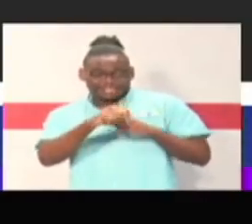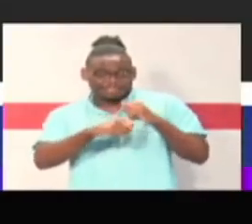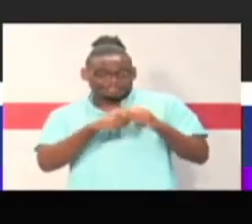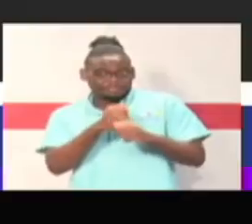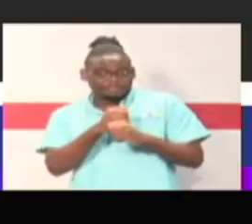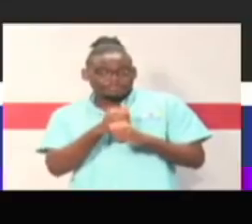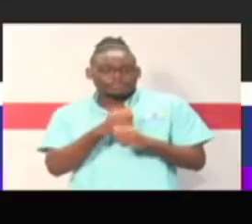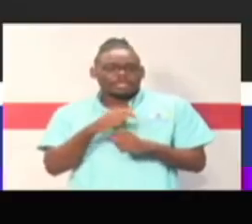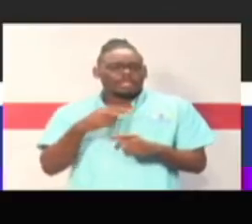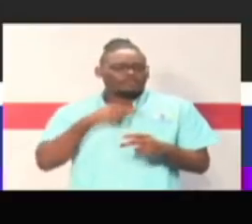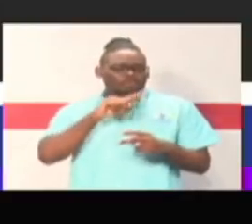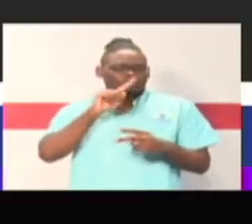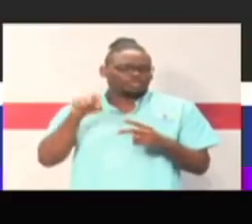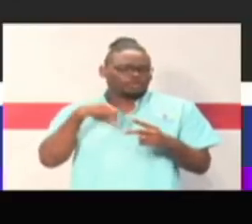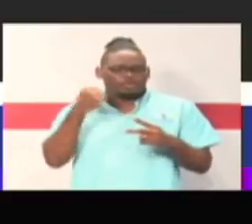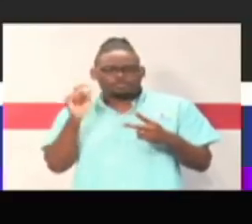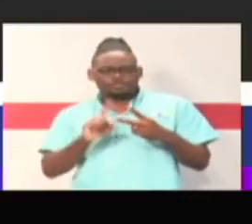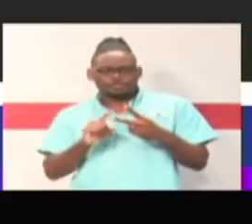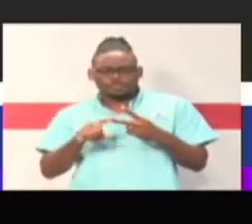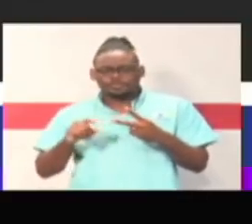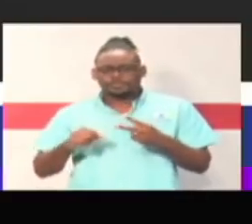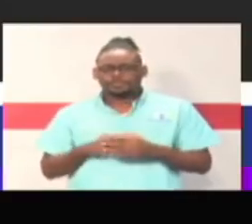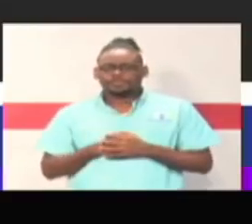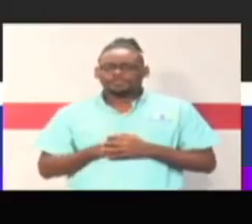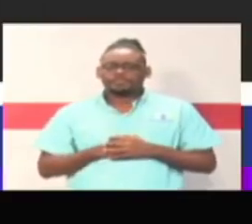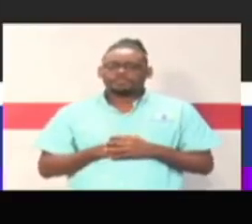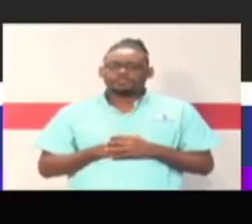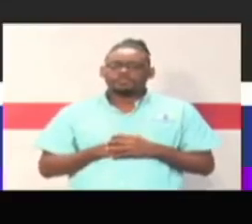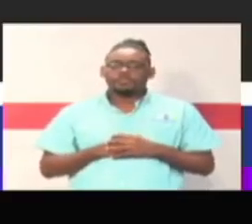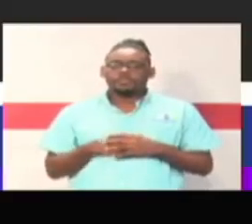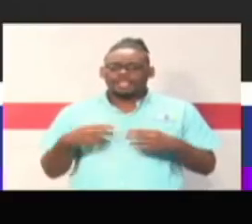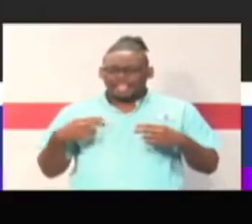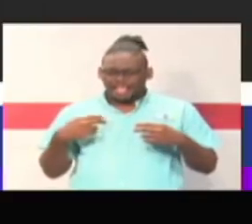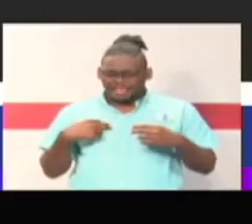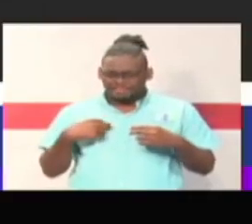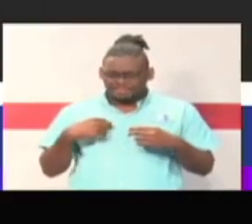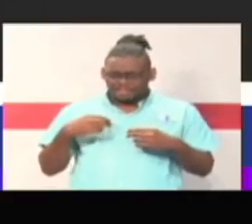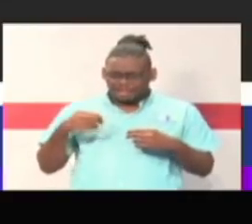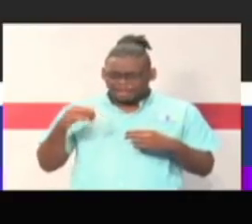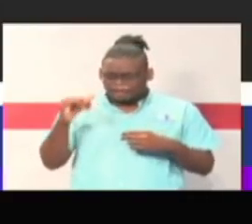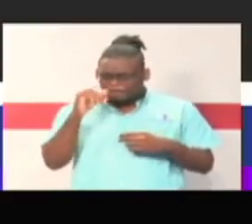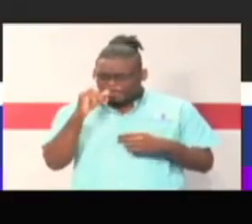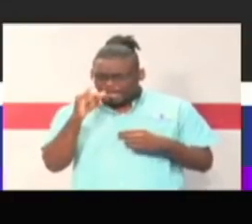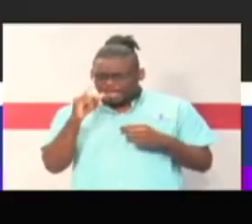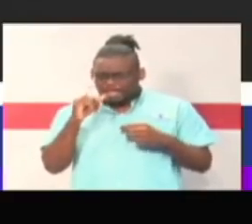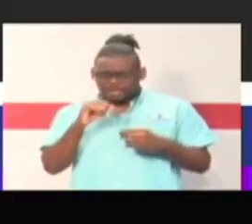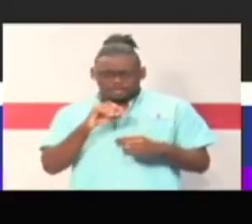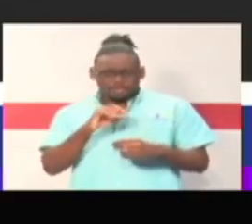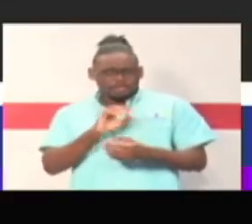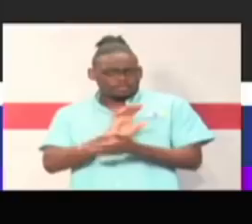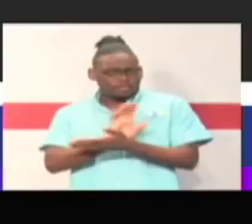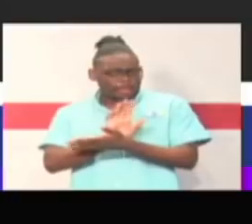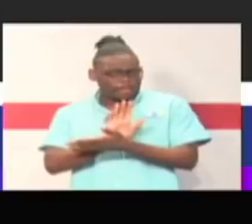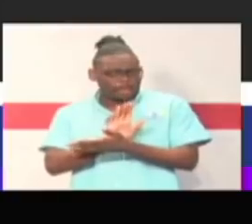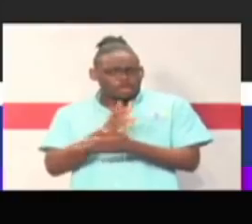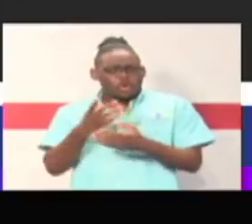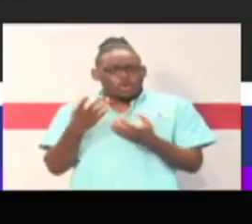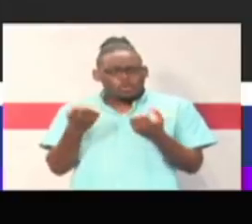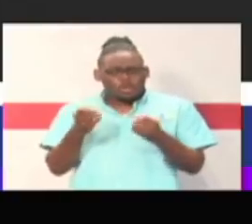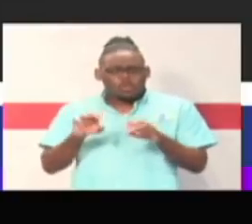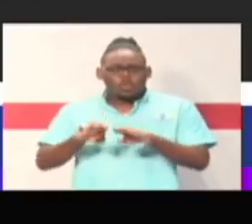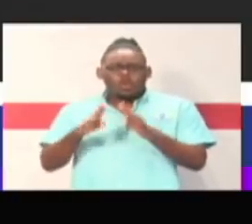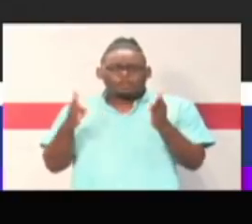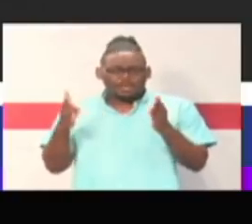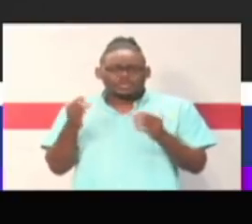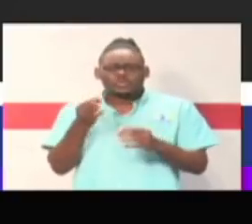have the bar owners and members of the cinema sector have expressed optimism of wanting to open soon. So given where we